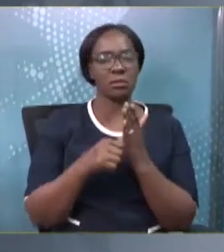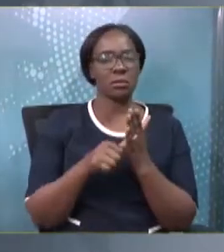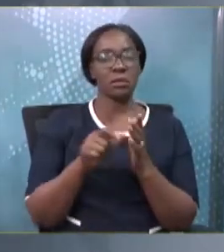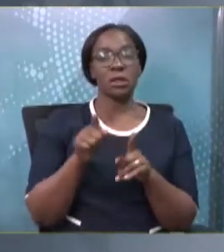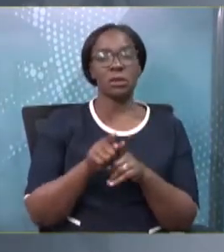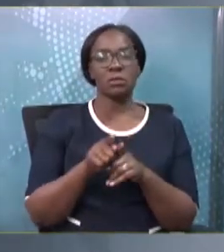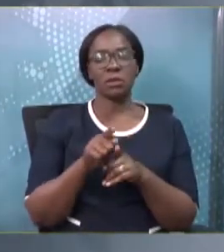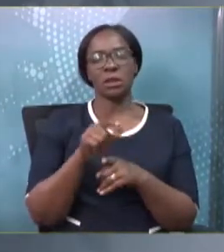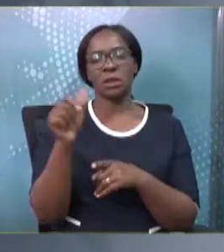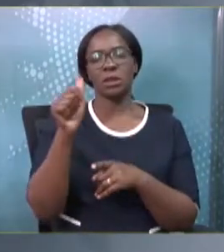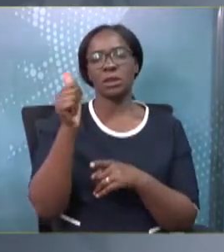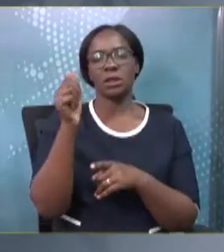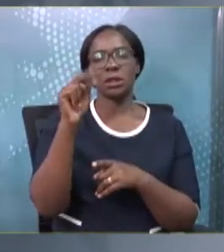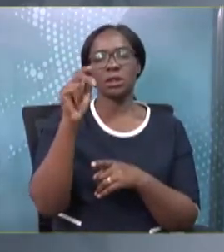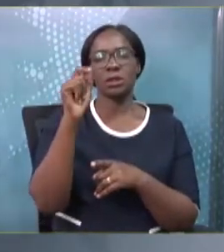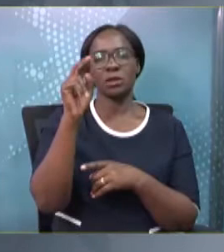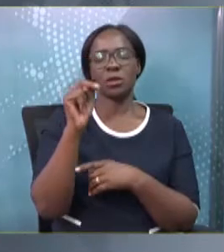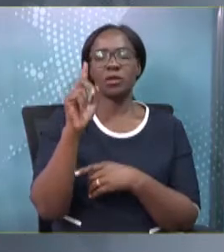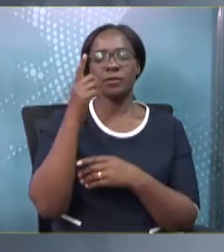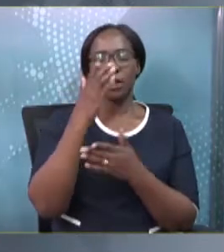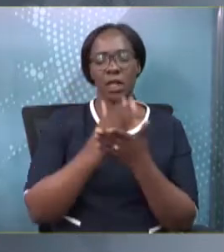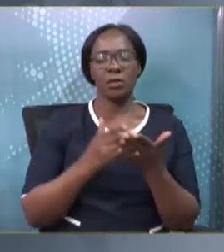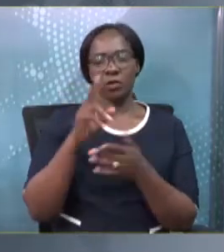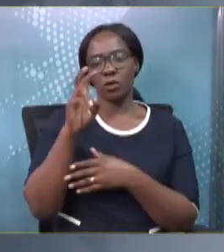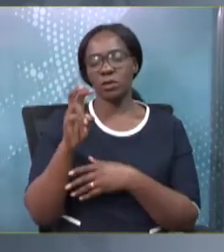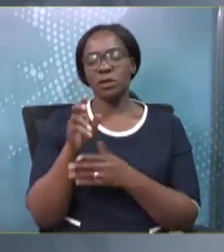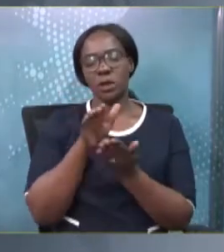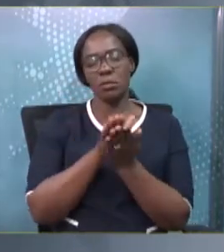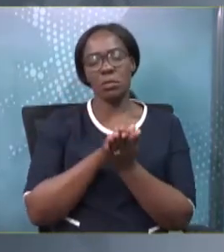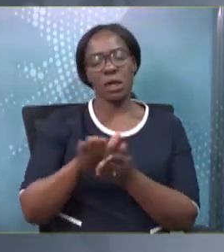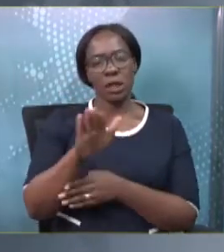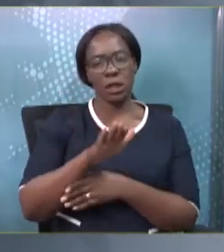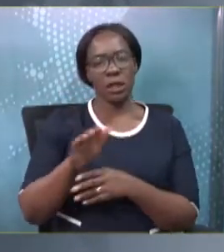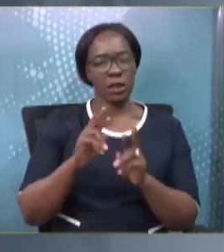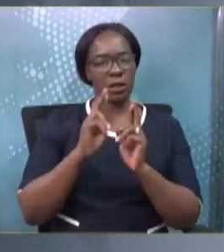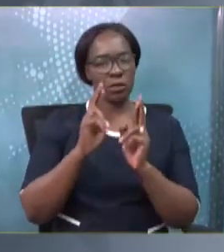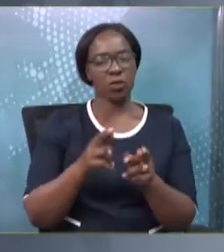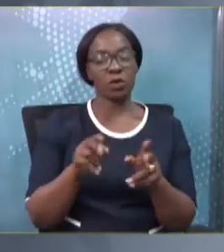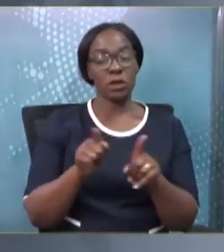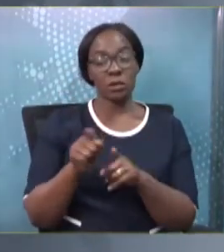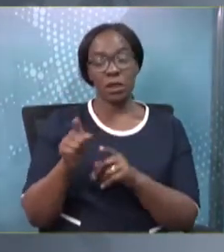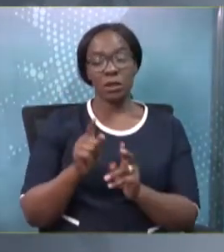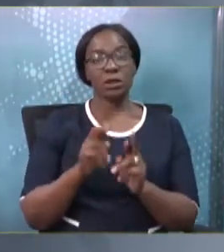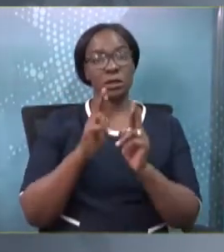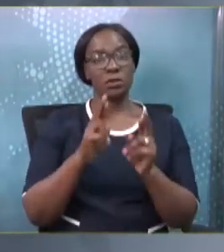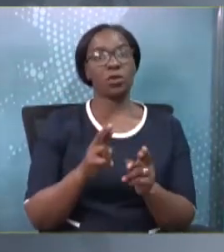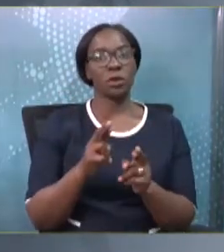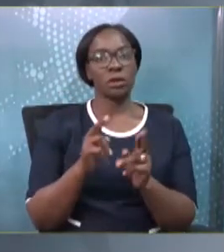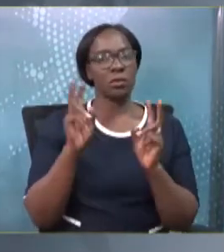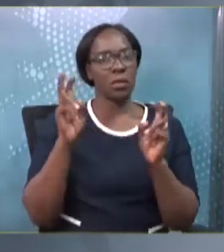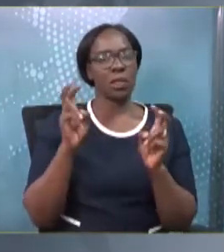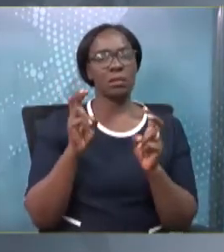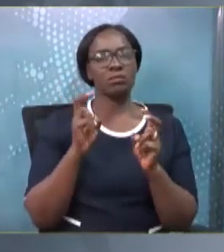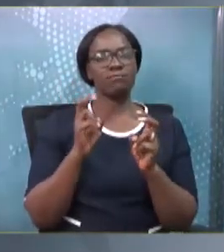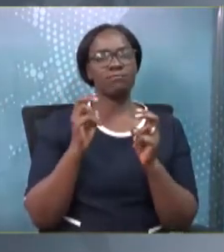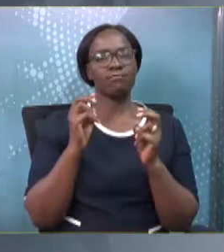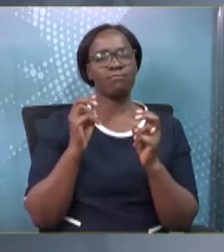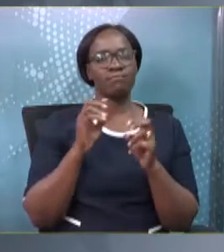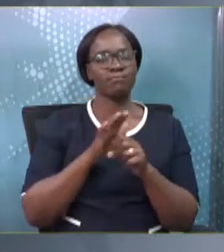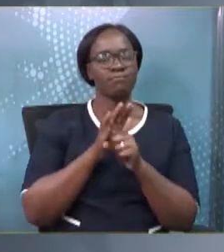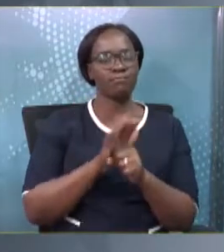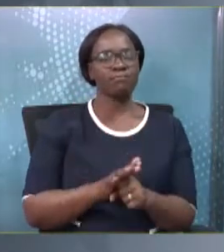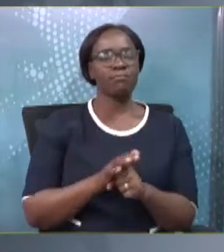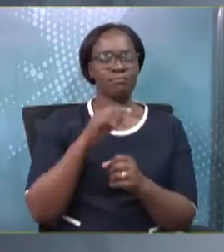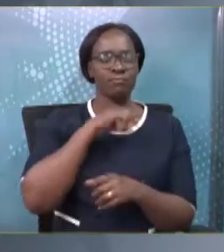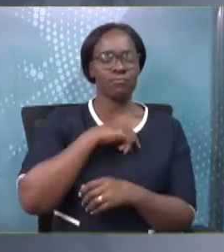to Sultan Investments' first half of 2020 banking sector report. The report themed depressed earnings and